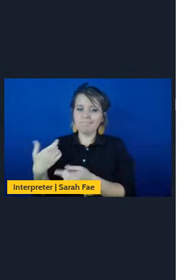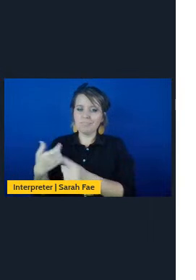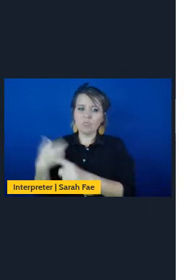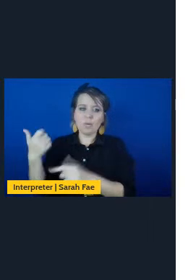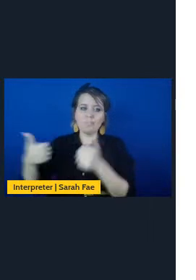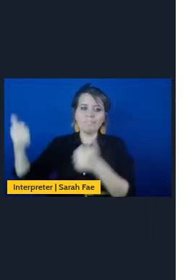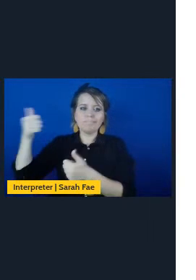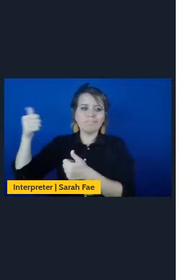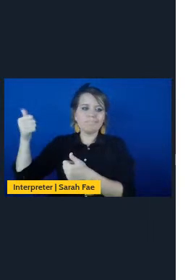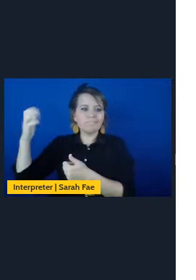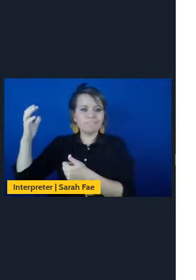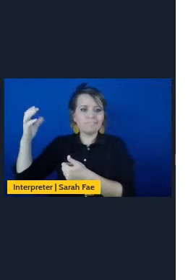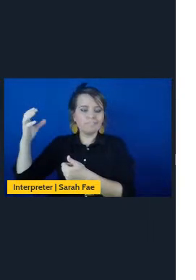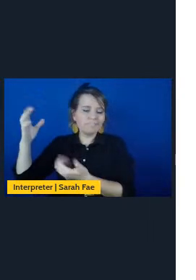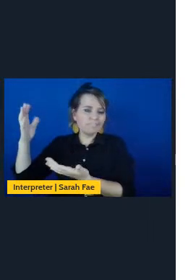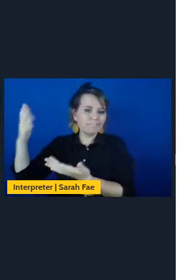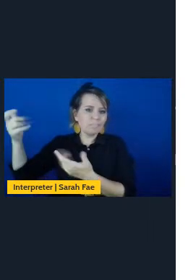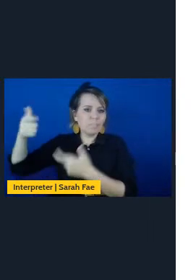clients.